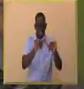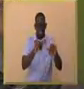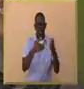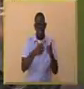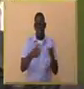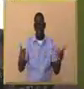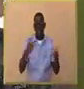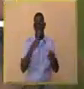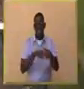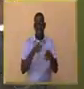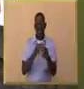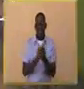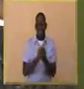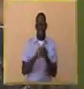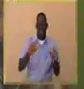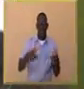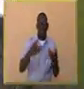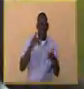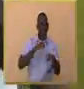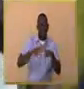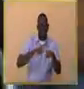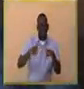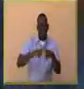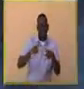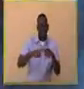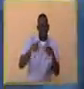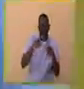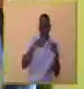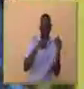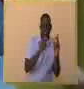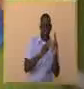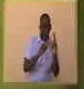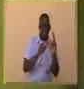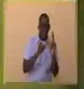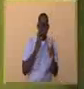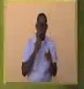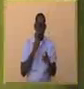long. You see, let's just hurry up and get to the supervisor's office now.